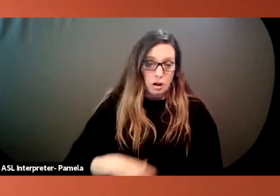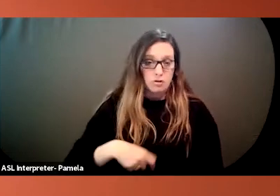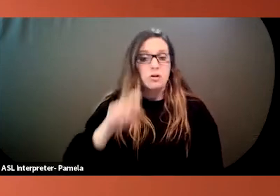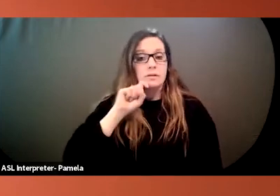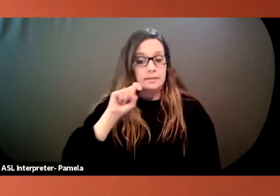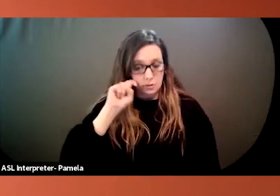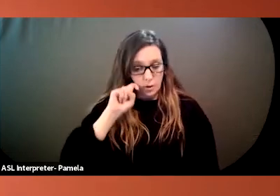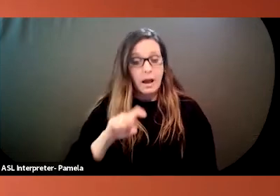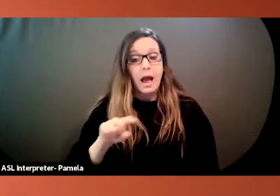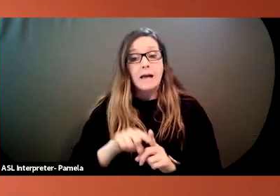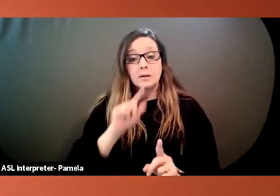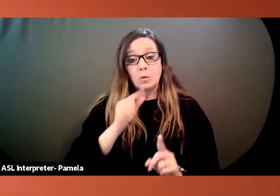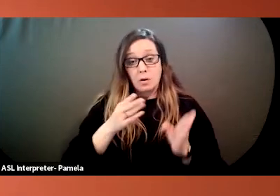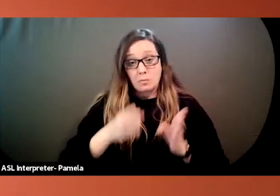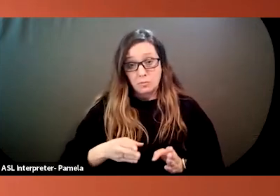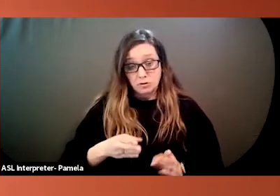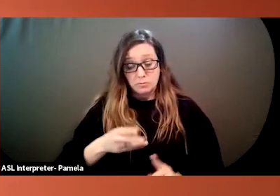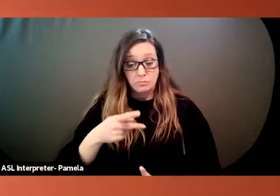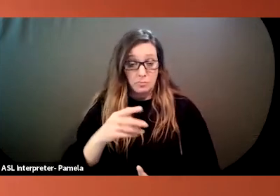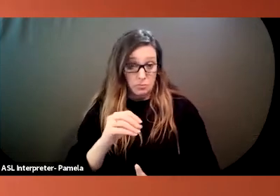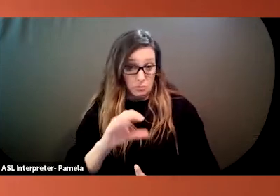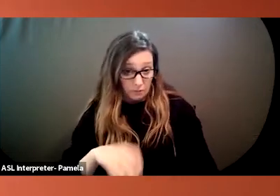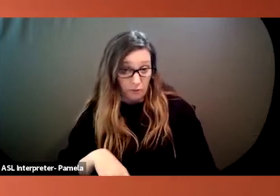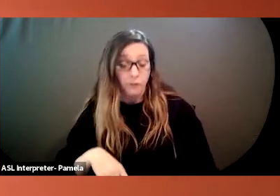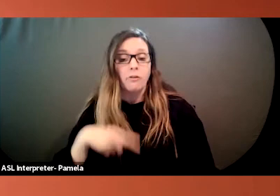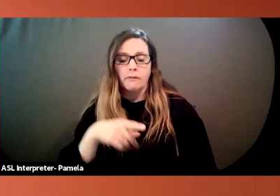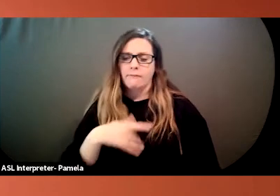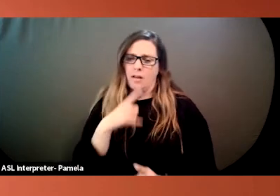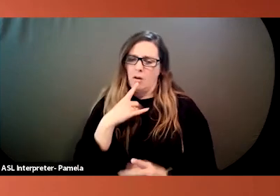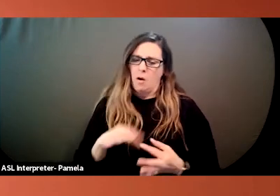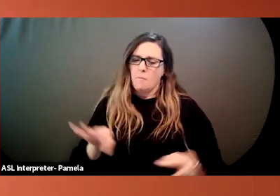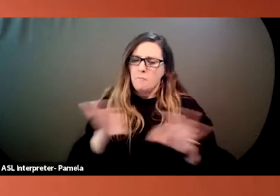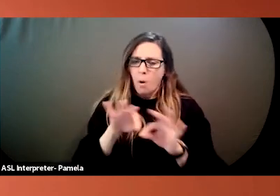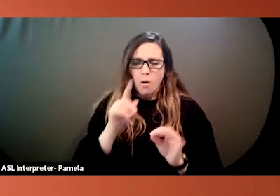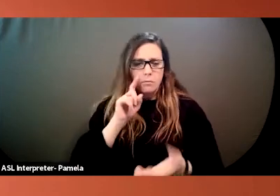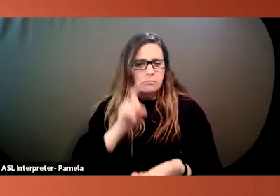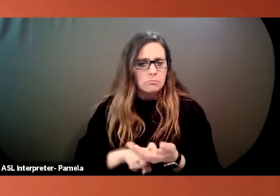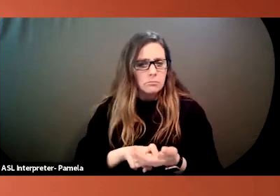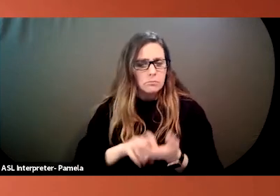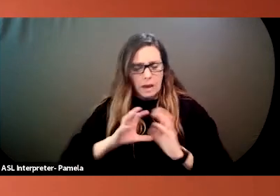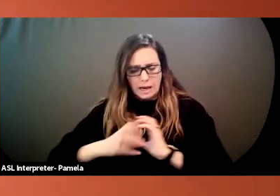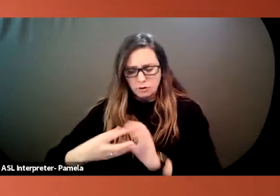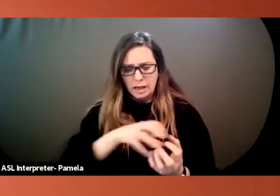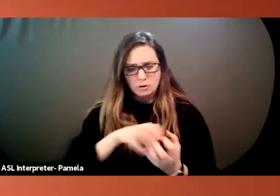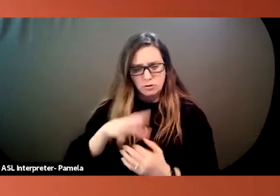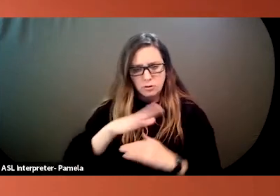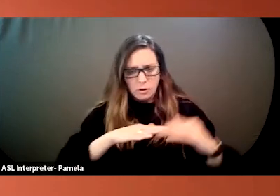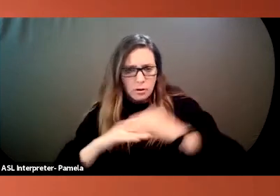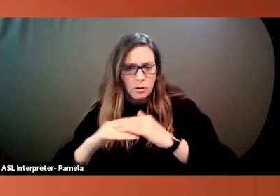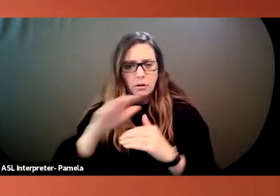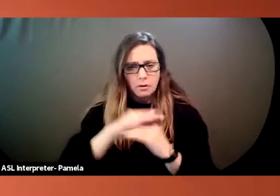a queer person of color, she thinks it is important to take an intersectional approach to research to better address the concerns of marginalized